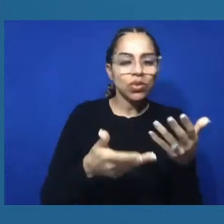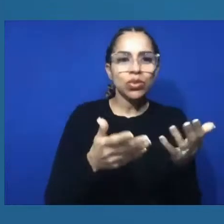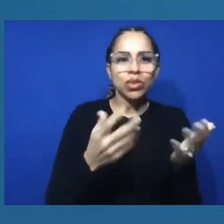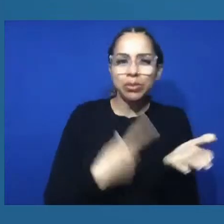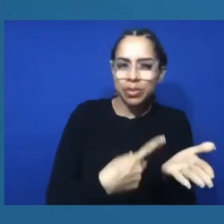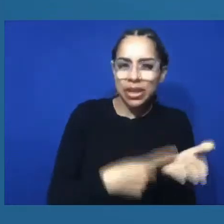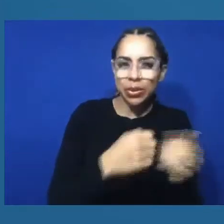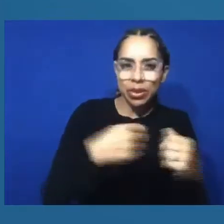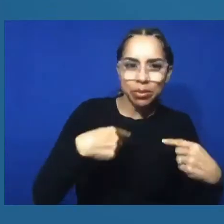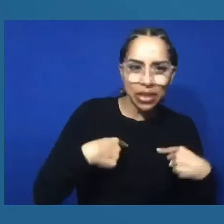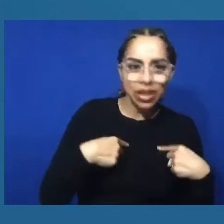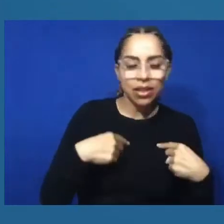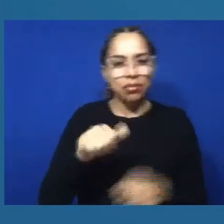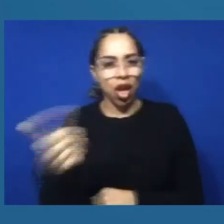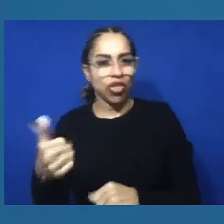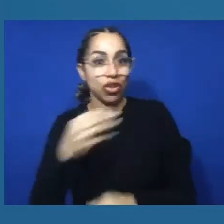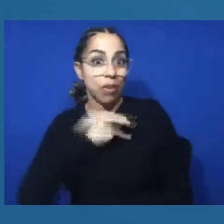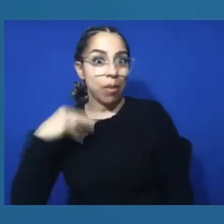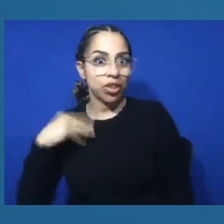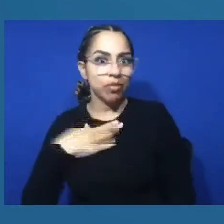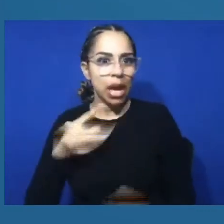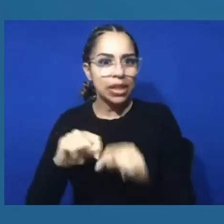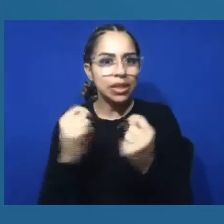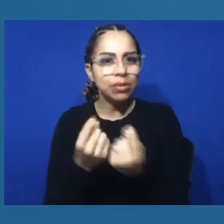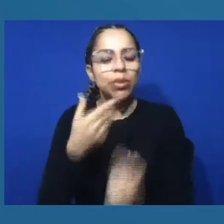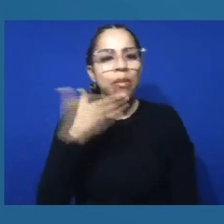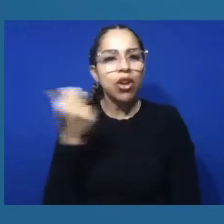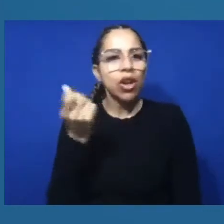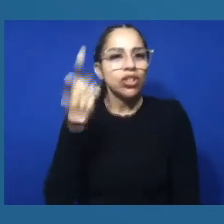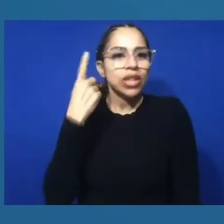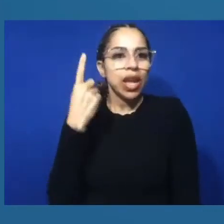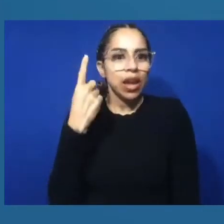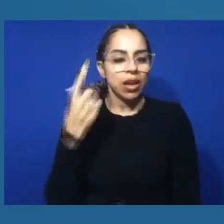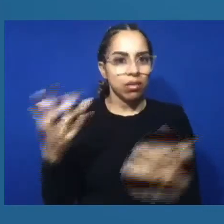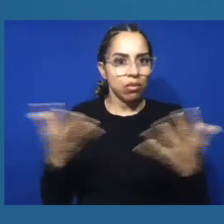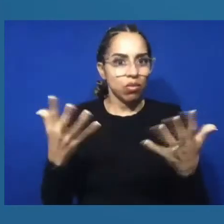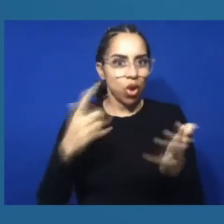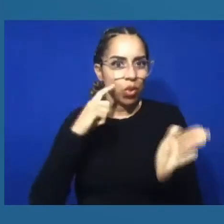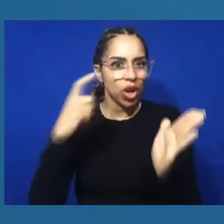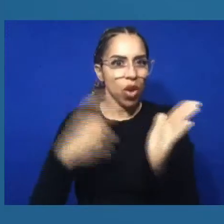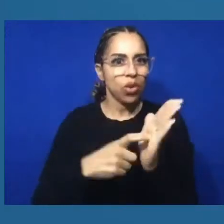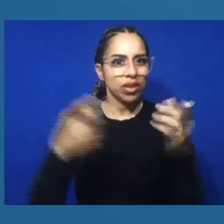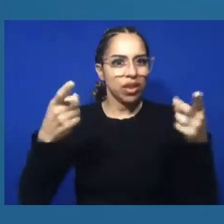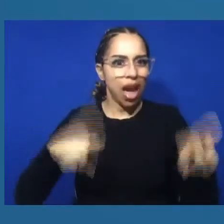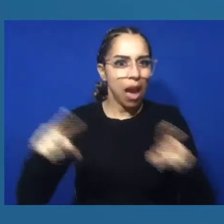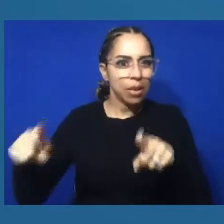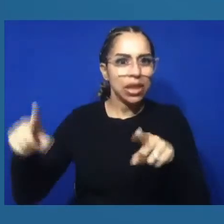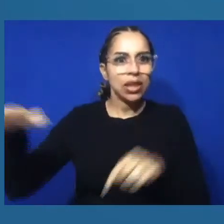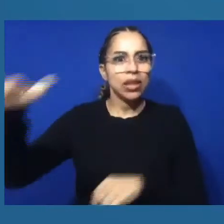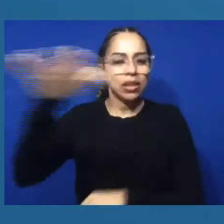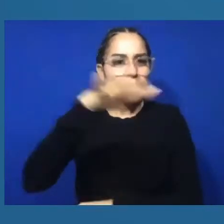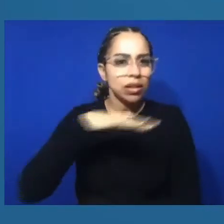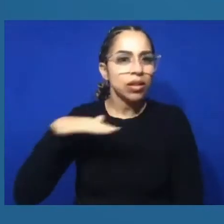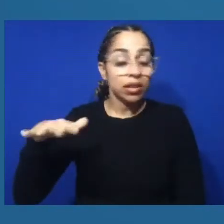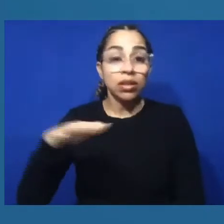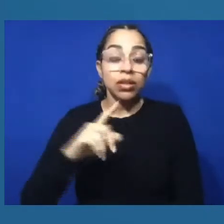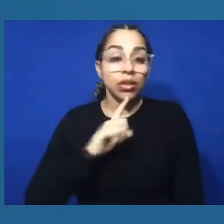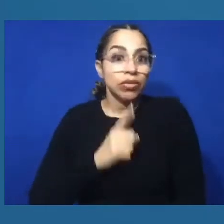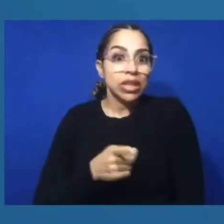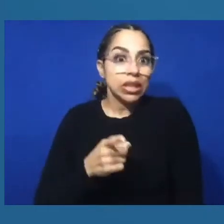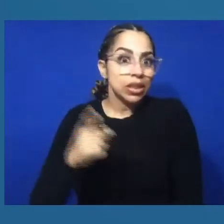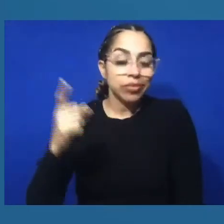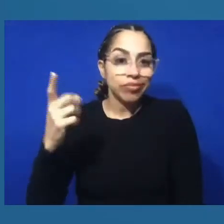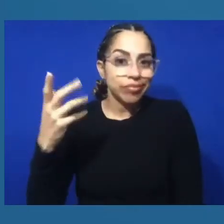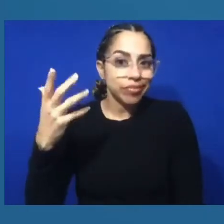better understand what it is that we're seeing on the ground. And we're really experiencing